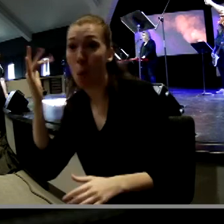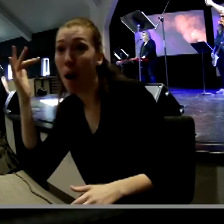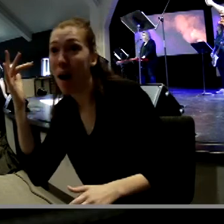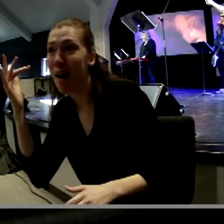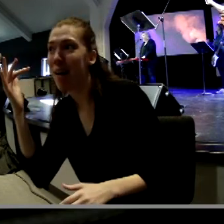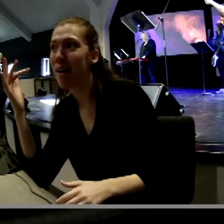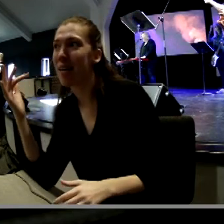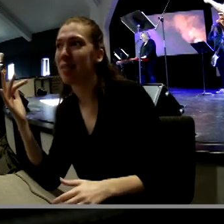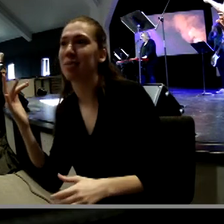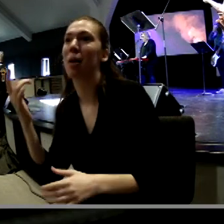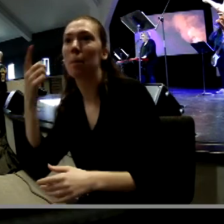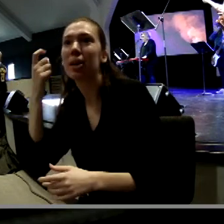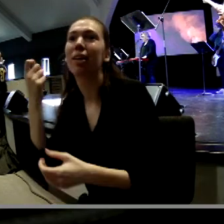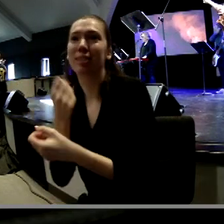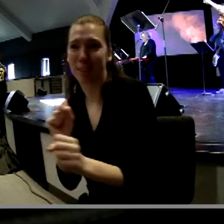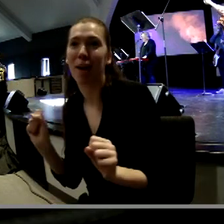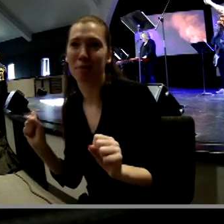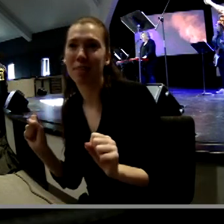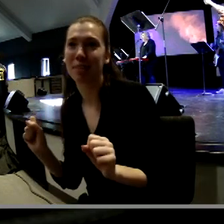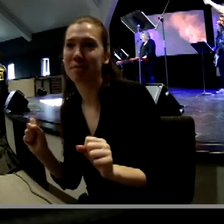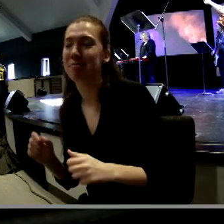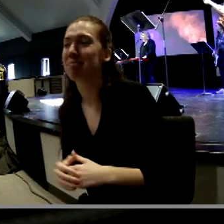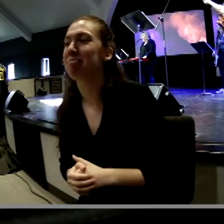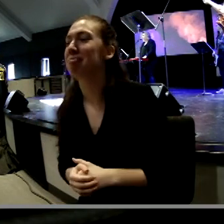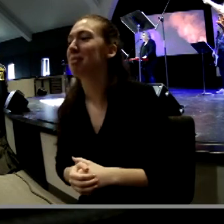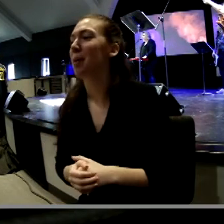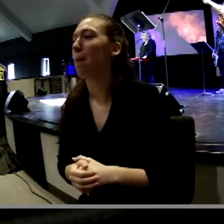cabinet, take an aspirin to get a headache.